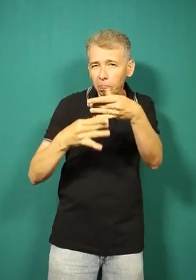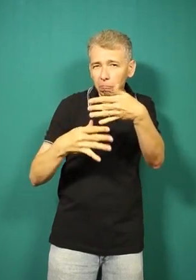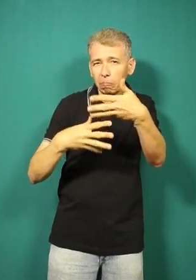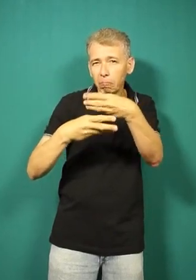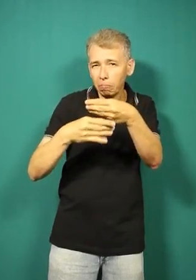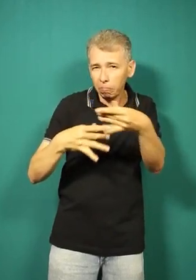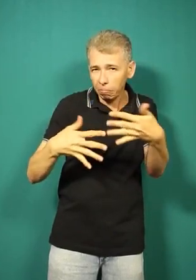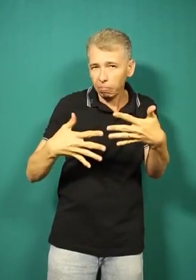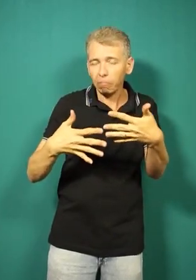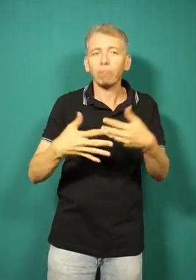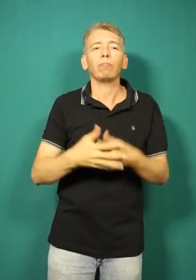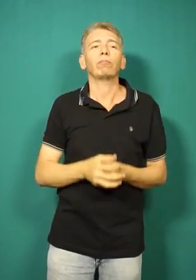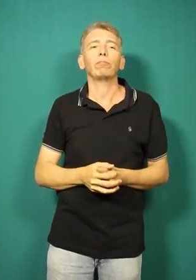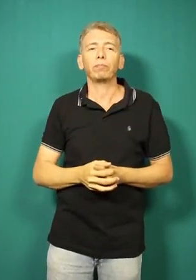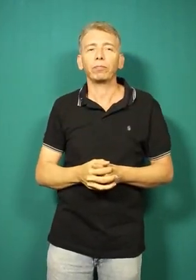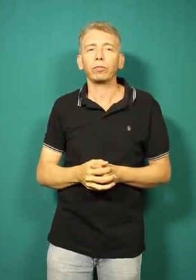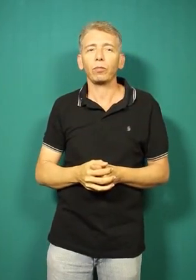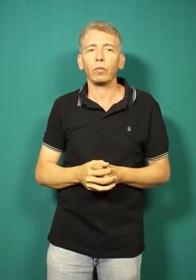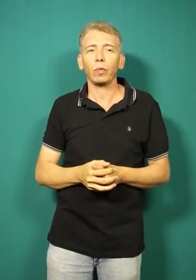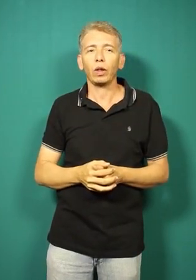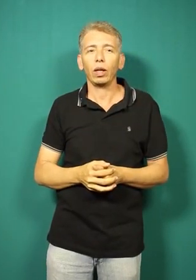fiber.